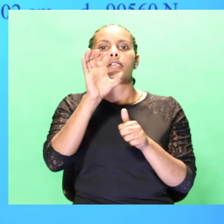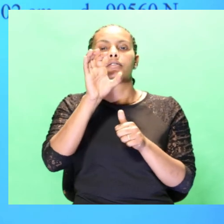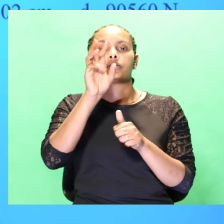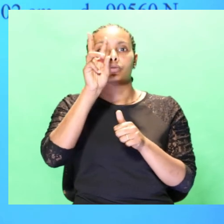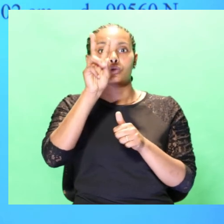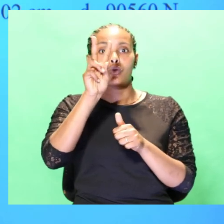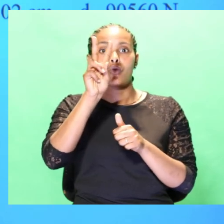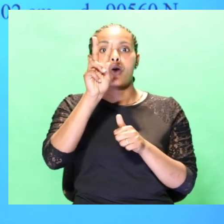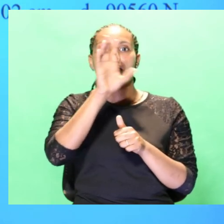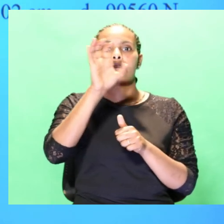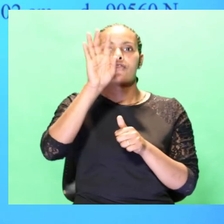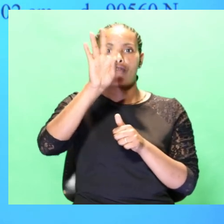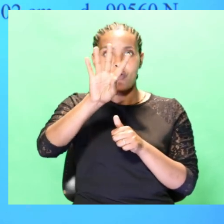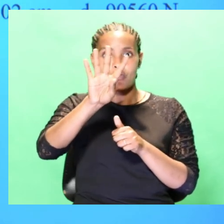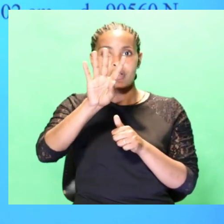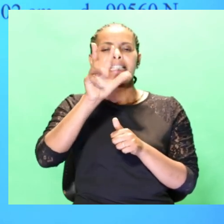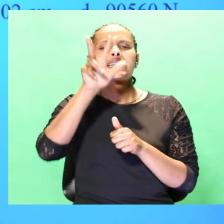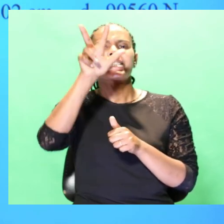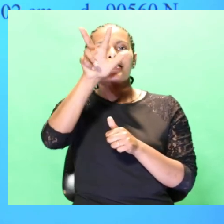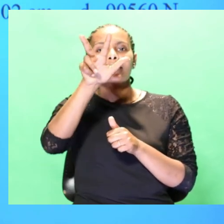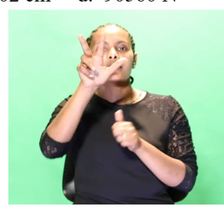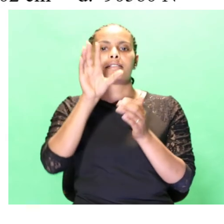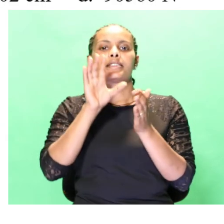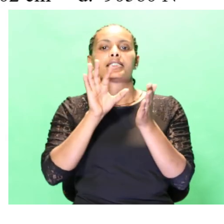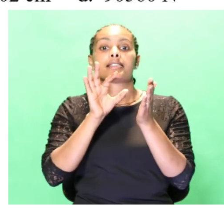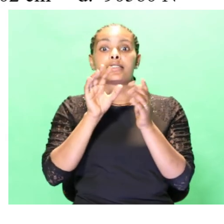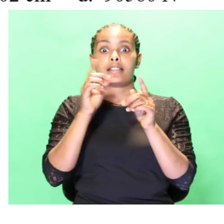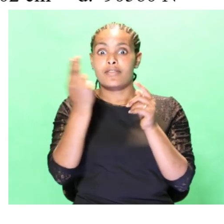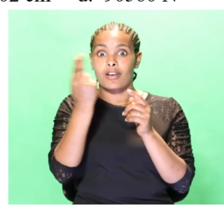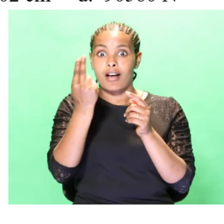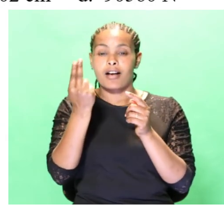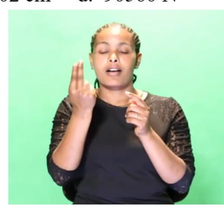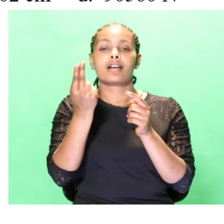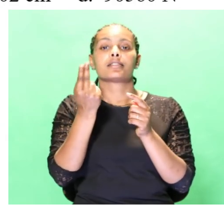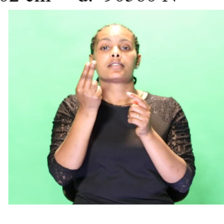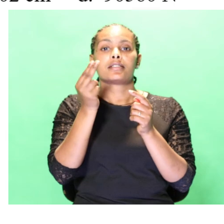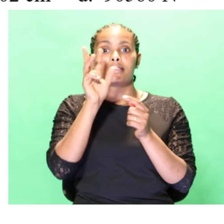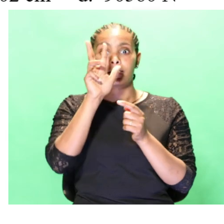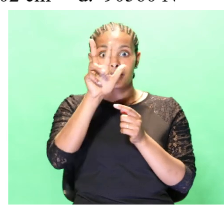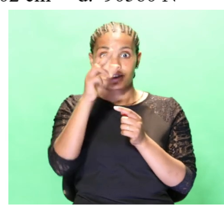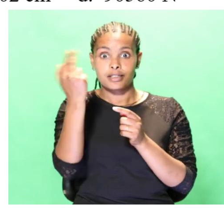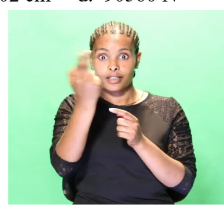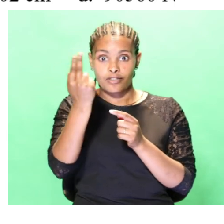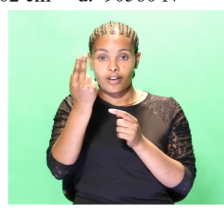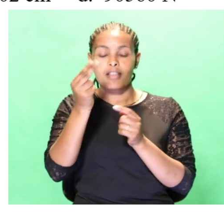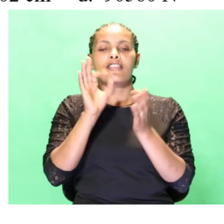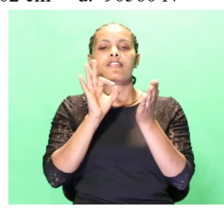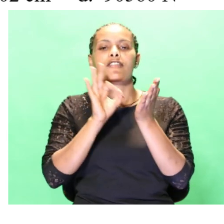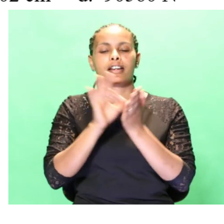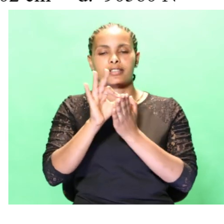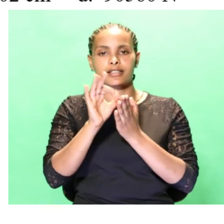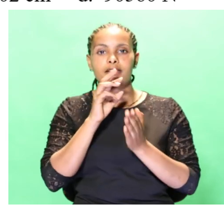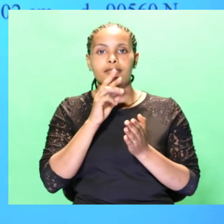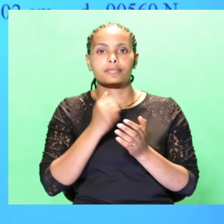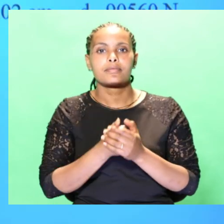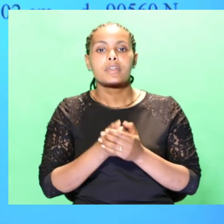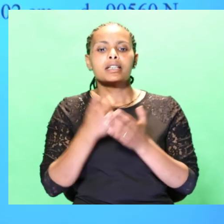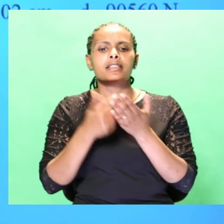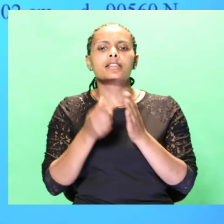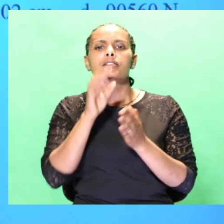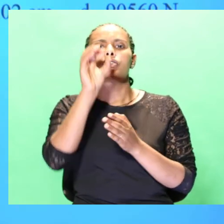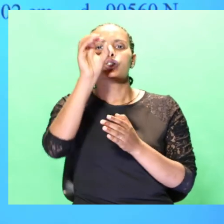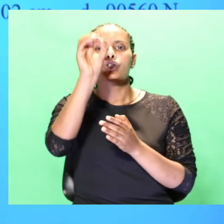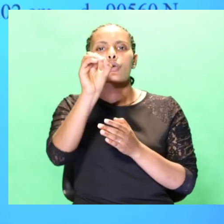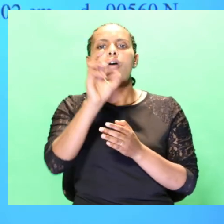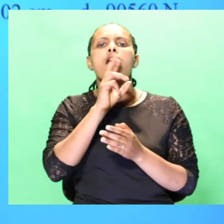kg. Three significant figures are there in this number. Three significant figures. This